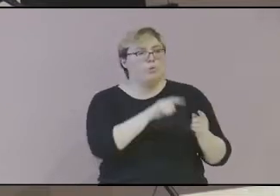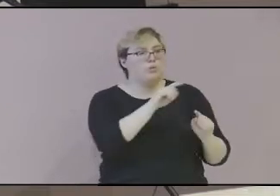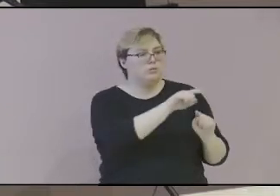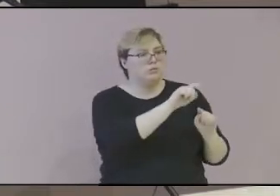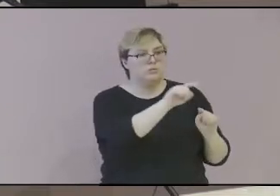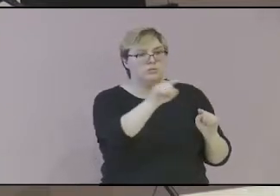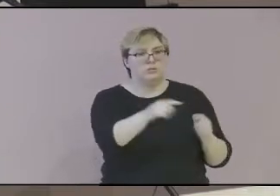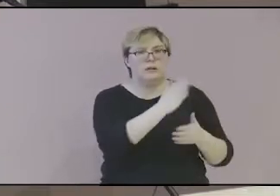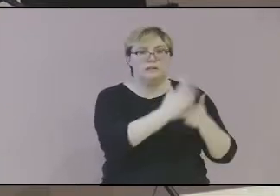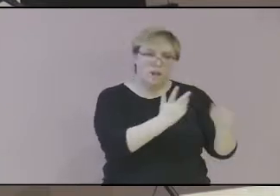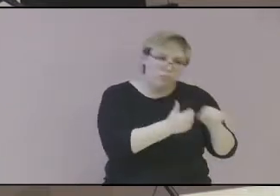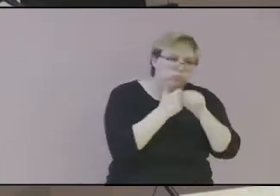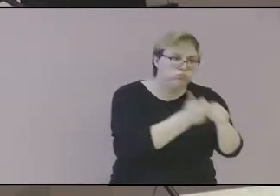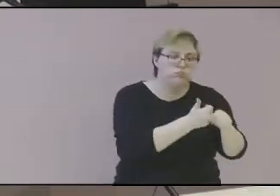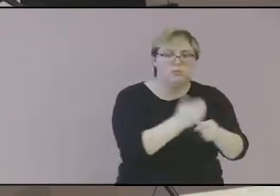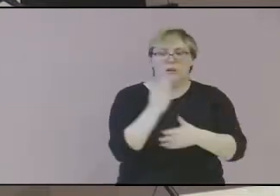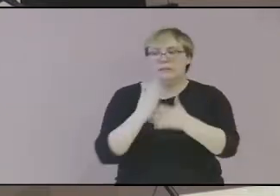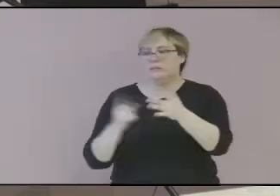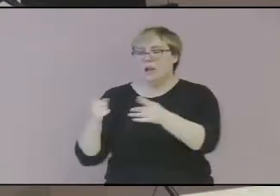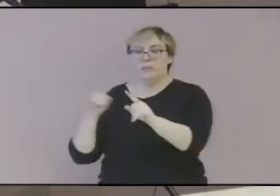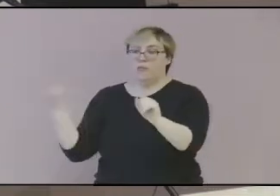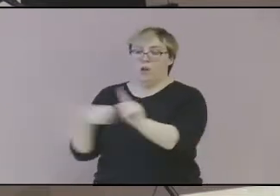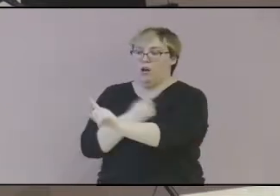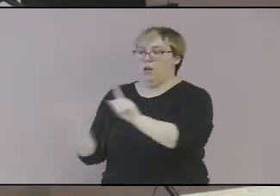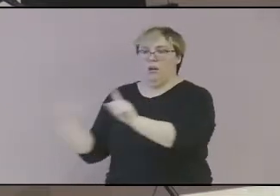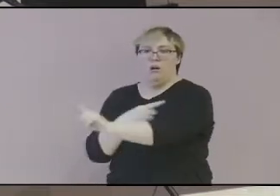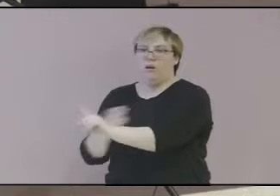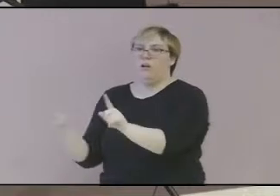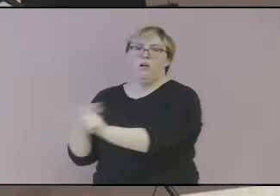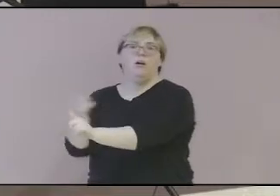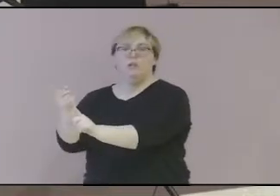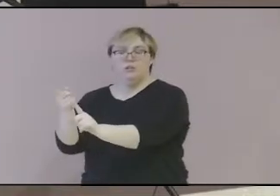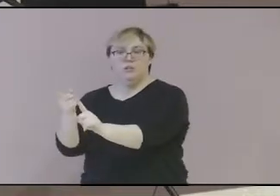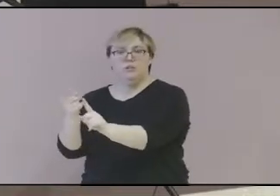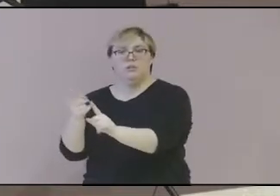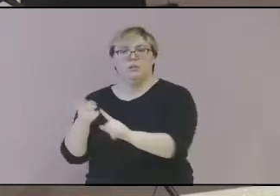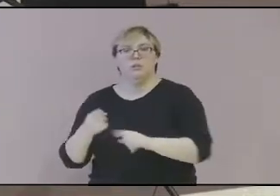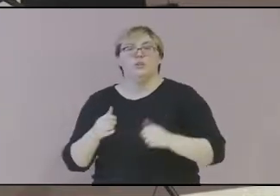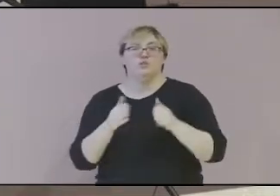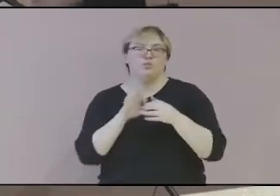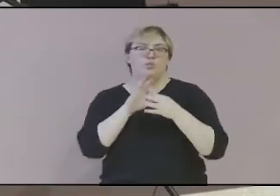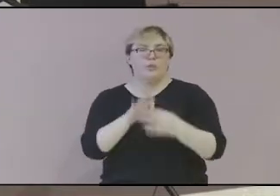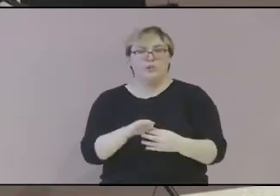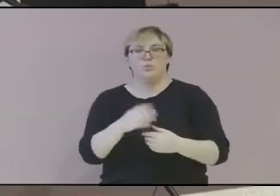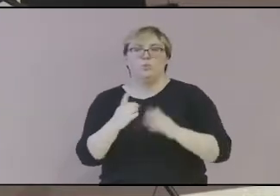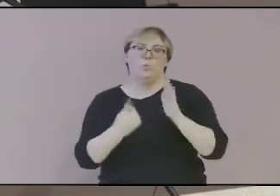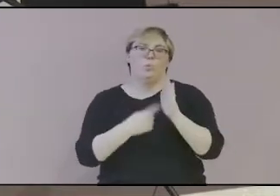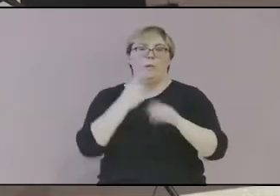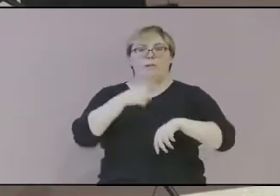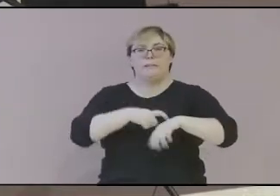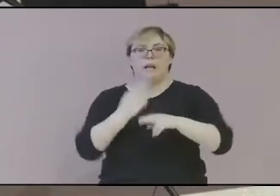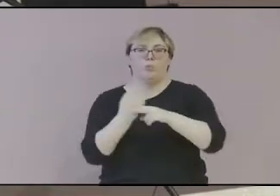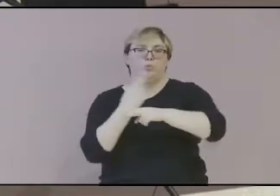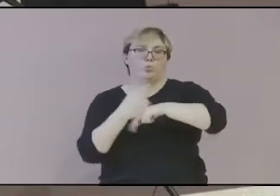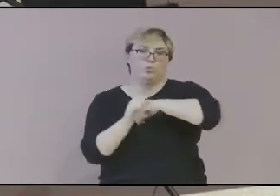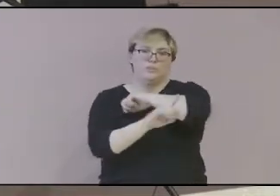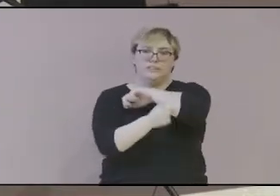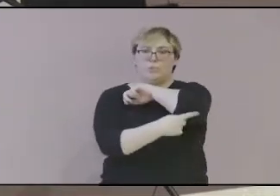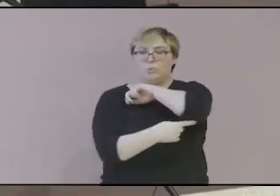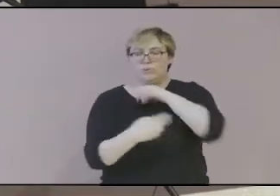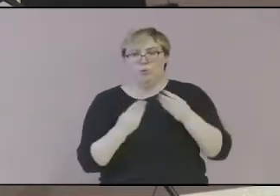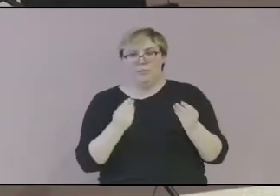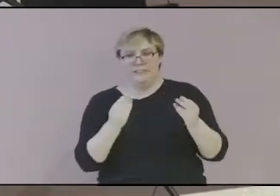the larger hospitals just stopped reallocating materials throughout the system. This is just one hospital